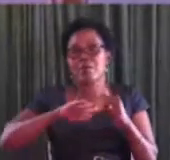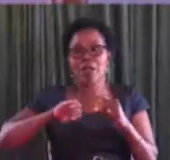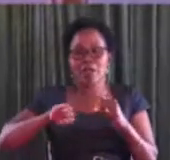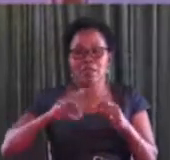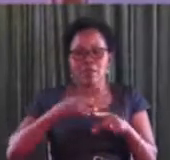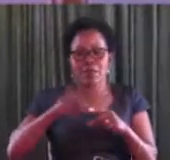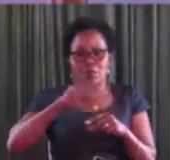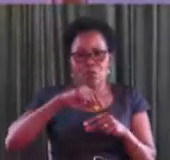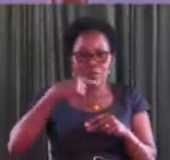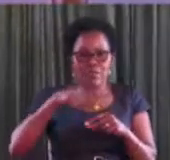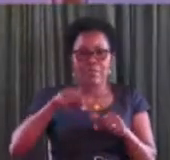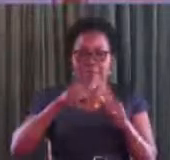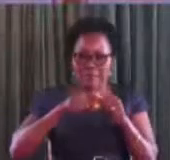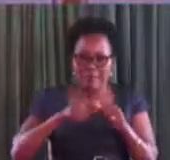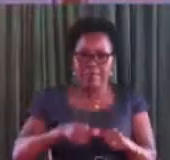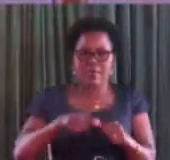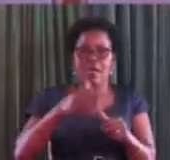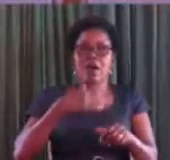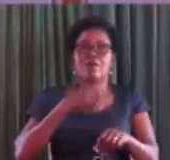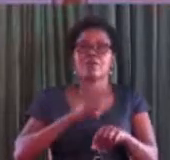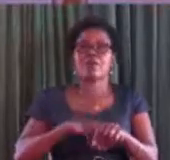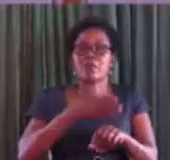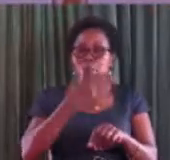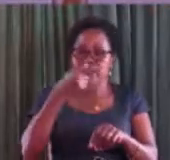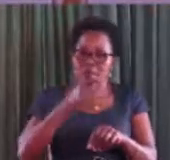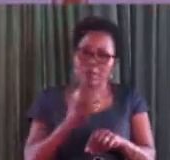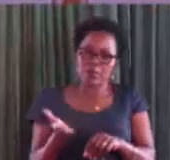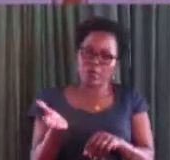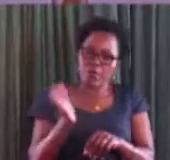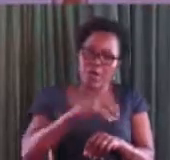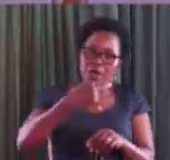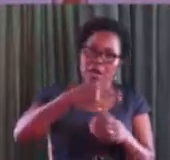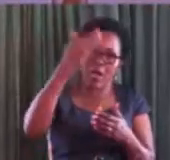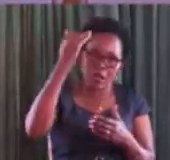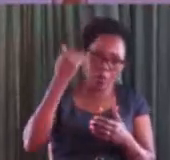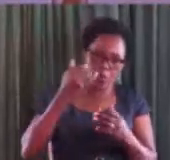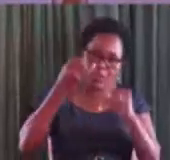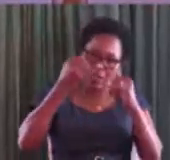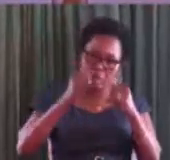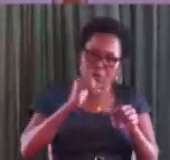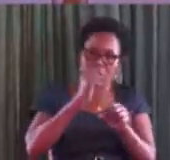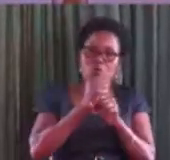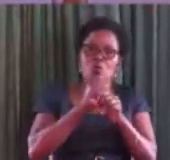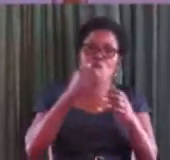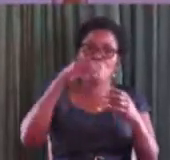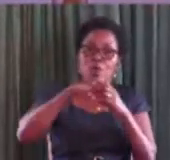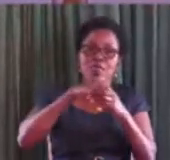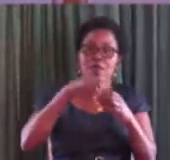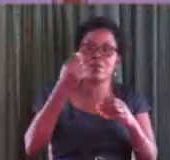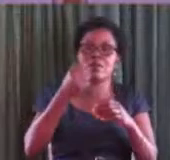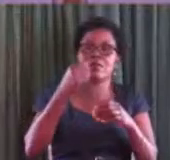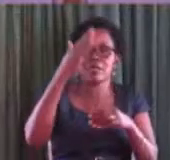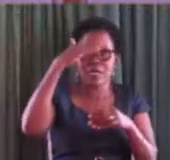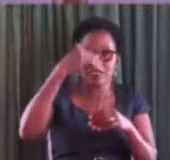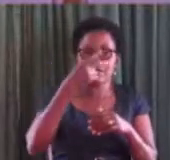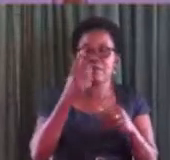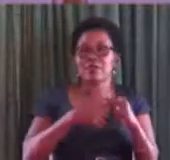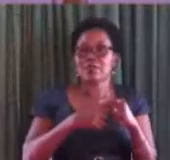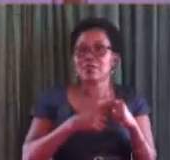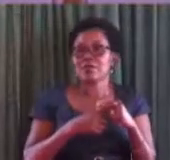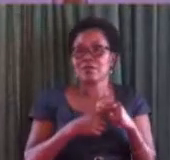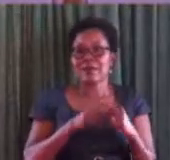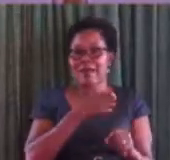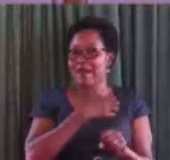there was still time. Let them go and see if they can do it within those days. It was a tall order. And